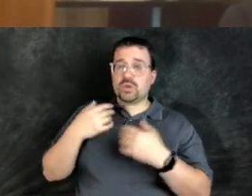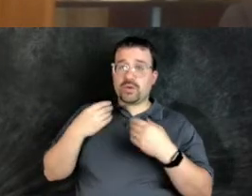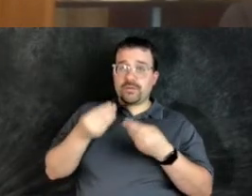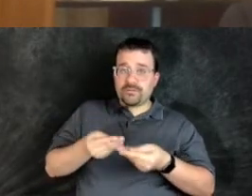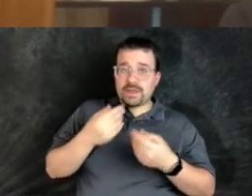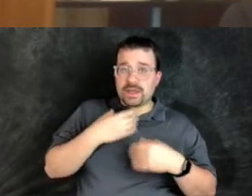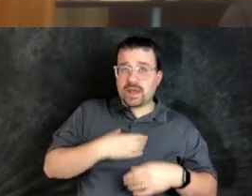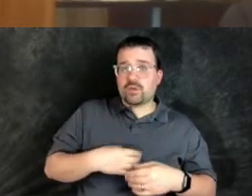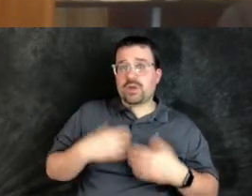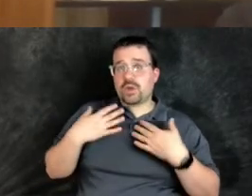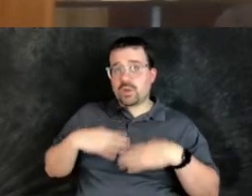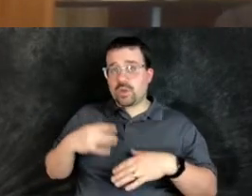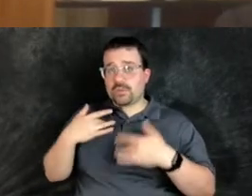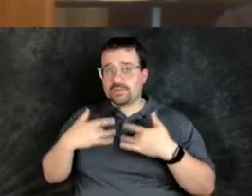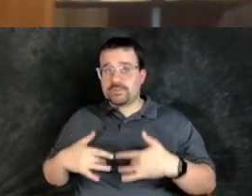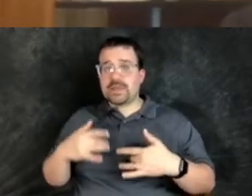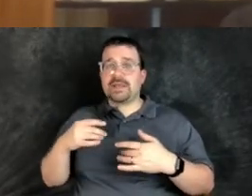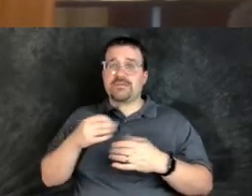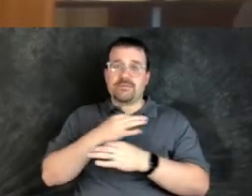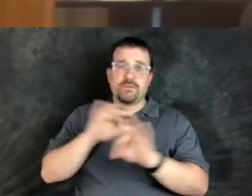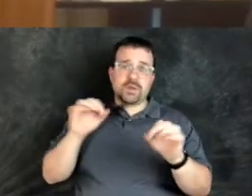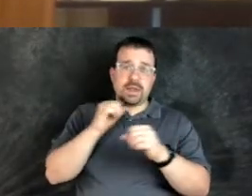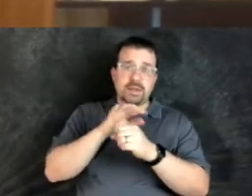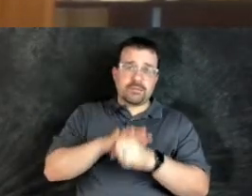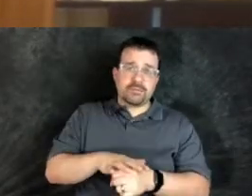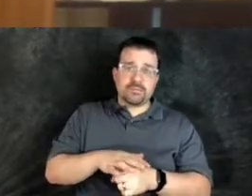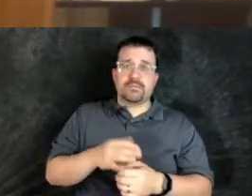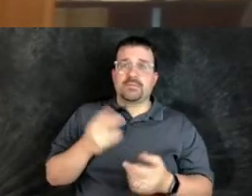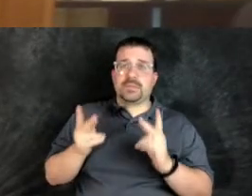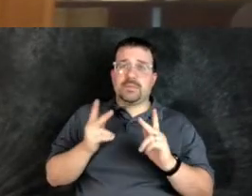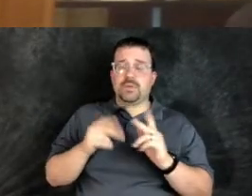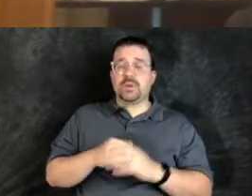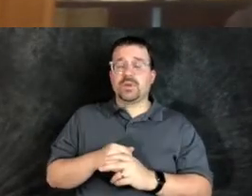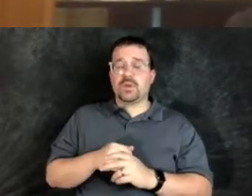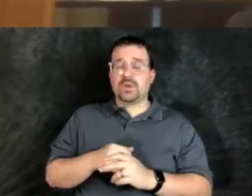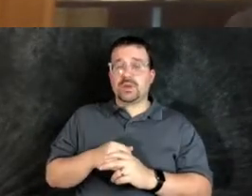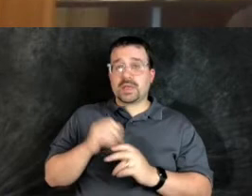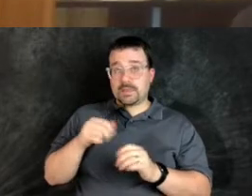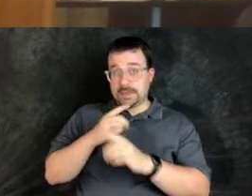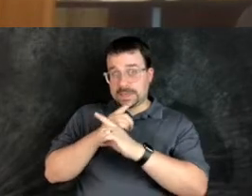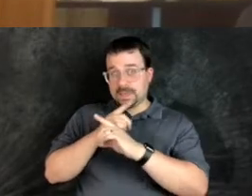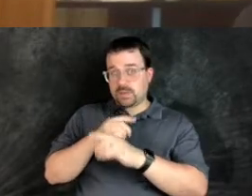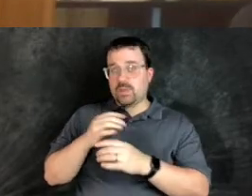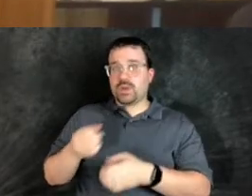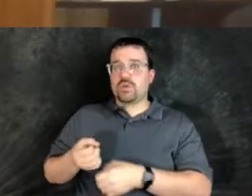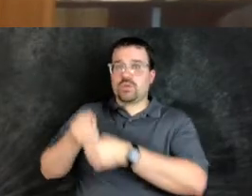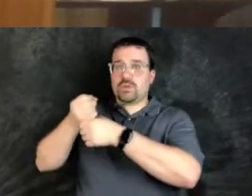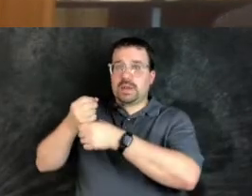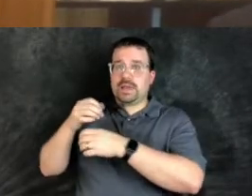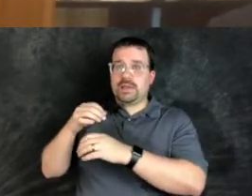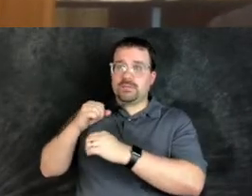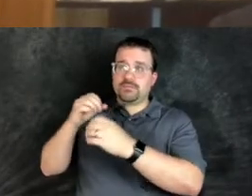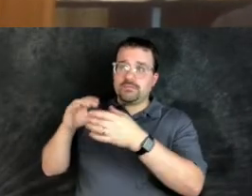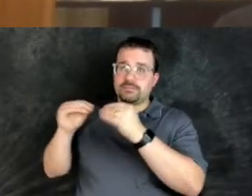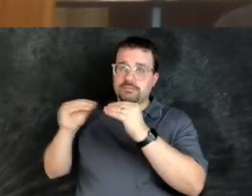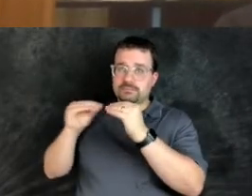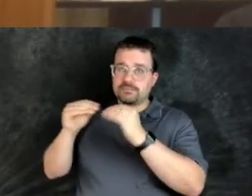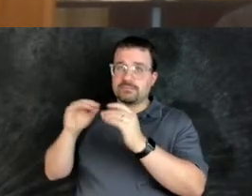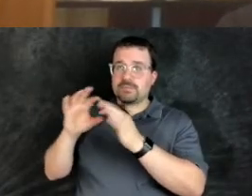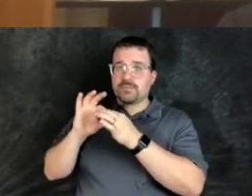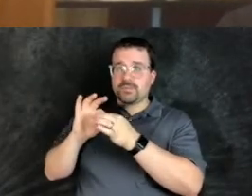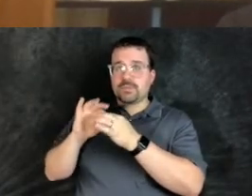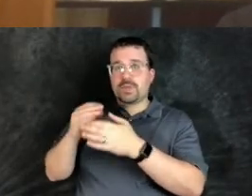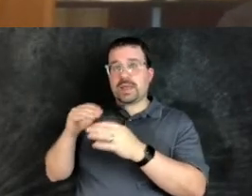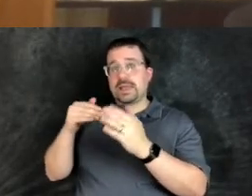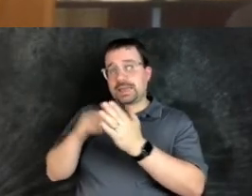and free the oppressed. It can be a defensive weapon when we raise it in reconciliation against the brokenness of sin in